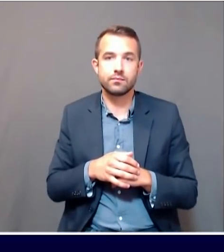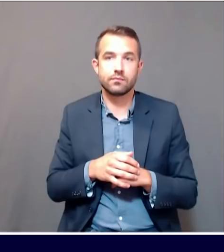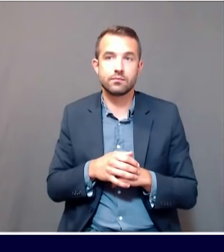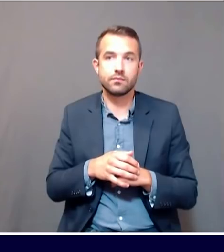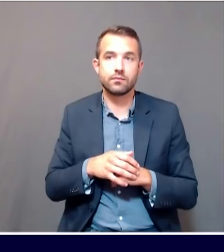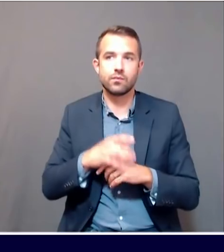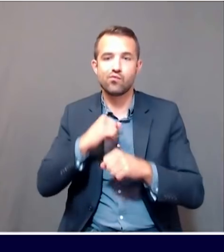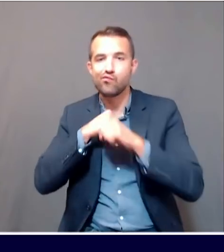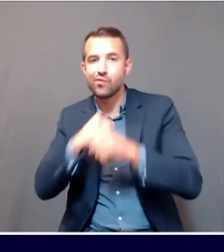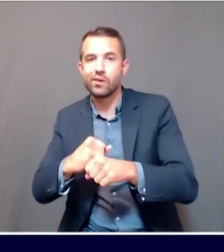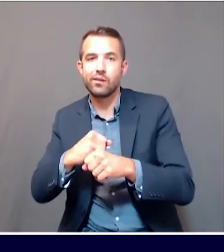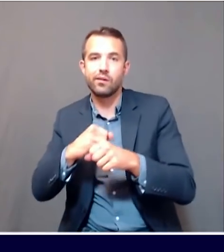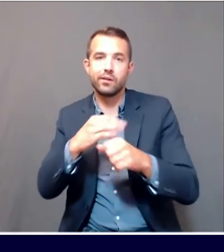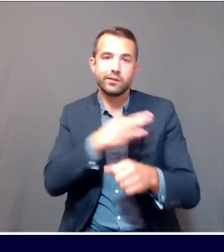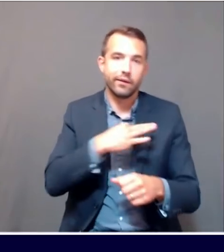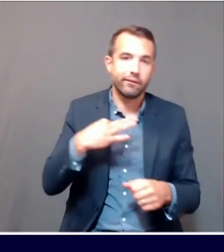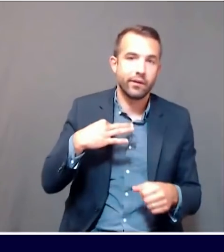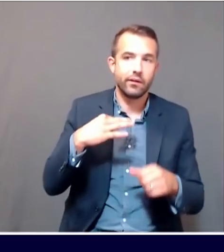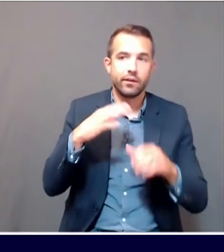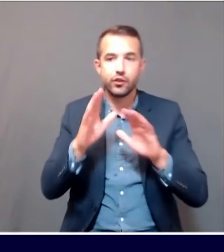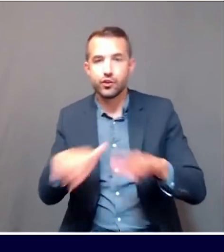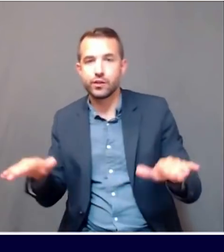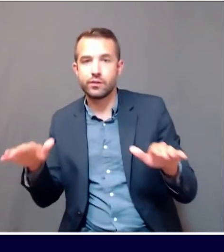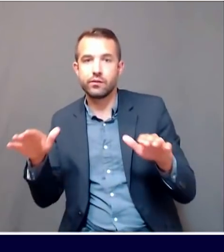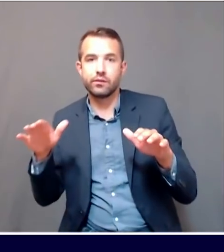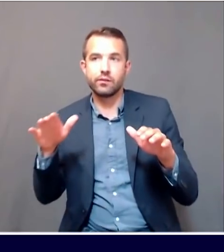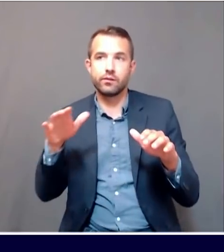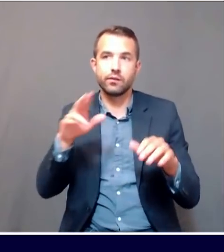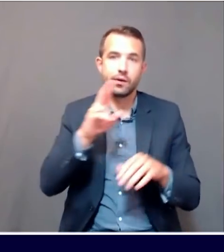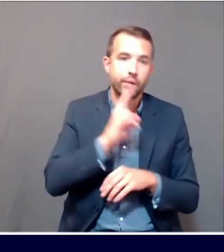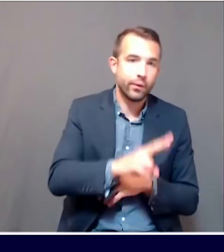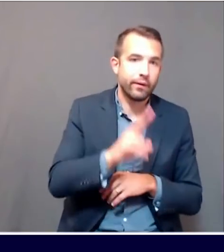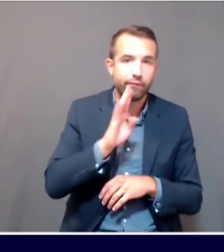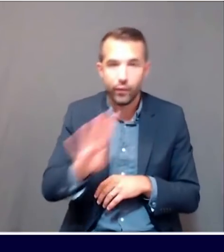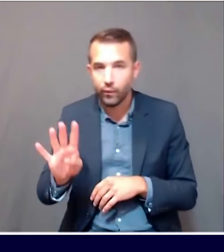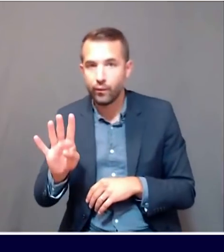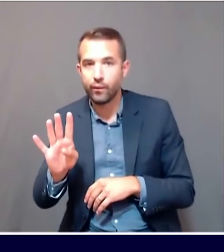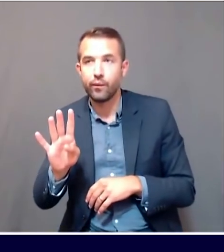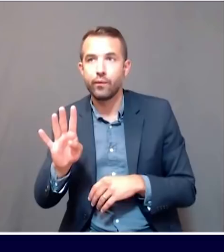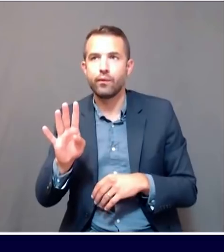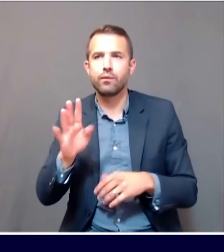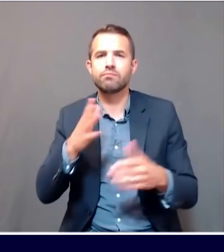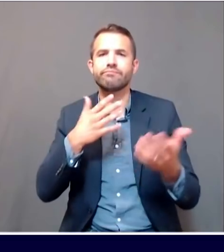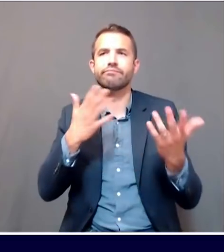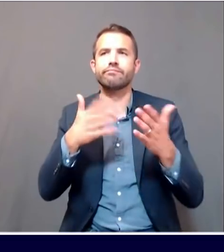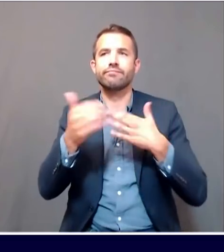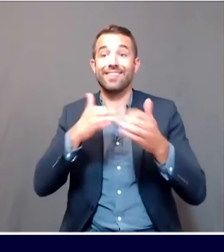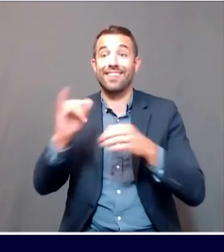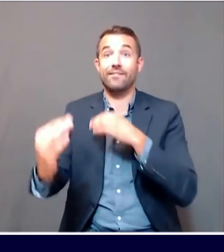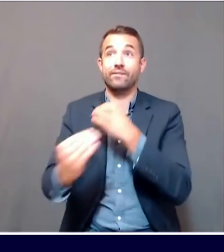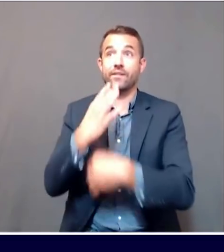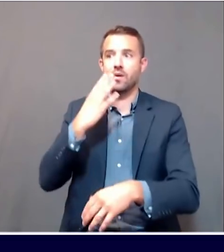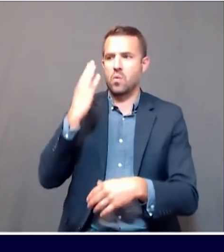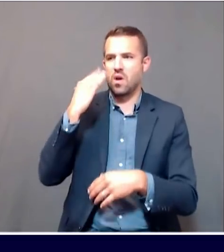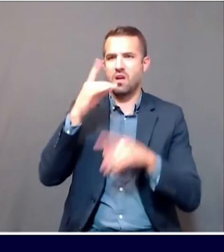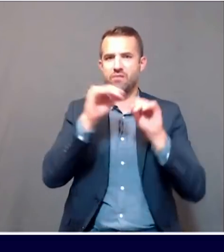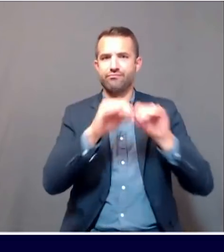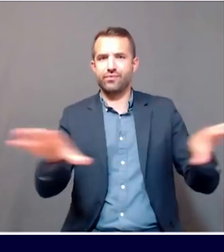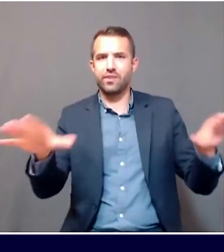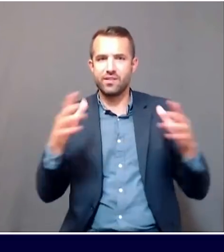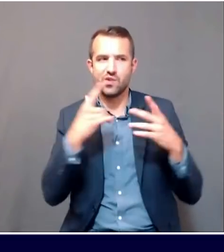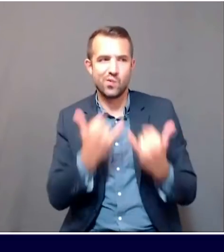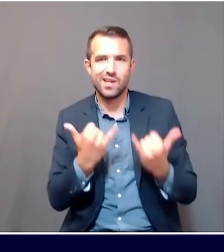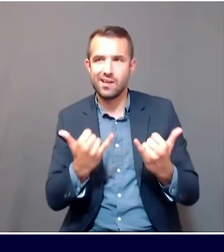and above and recommended 2 to 4. I'm kind of curious why this guidance is coming out now, because daycares